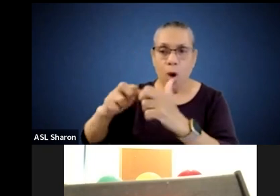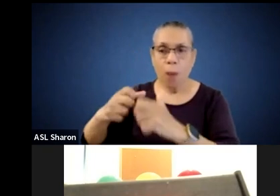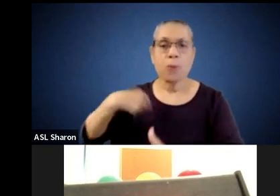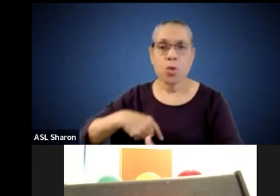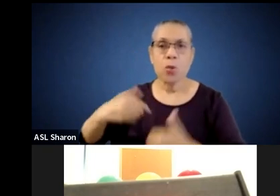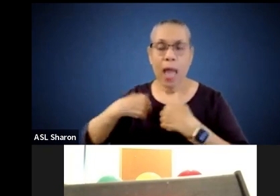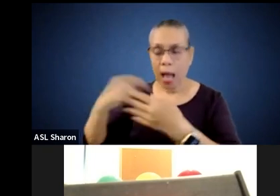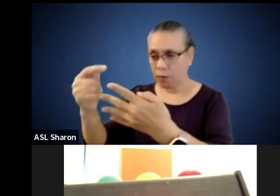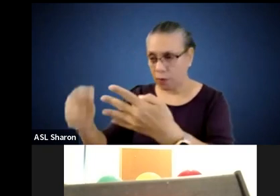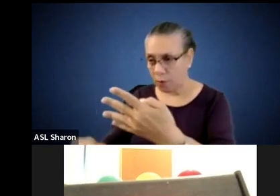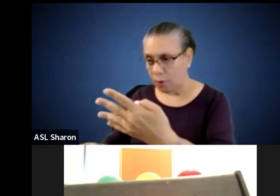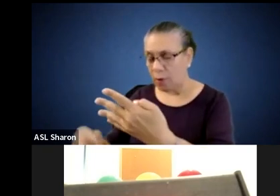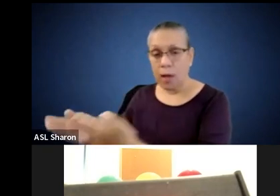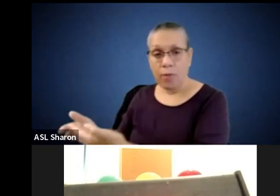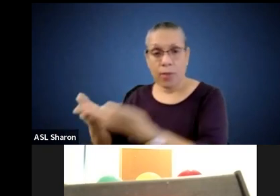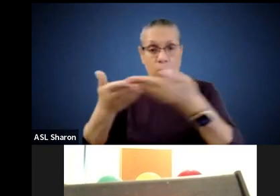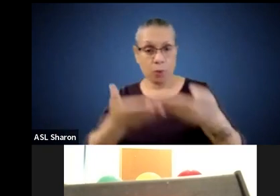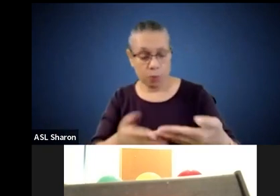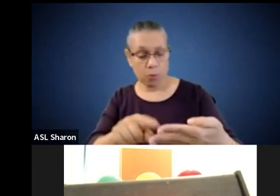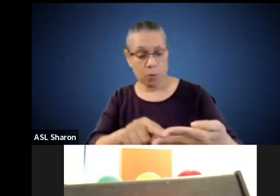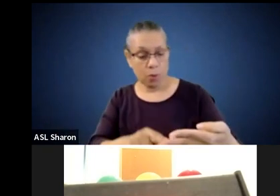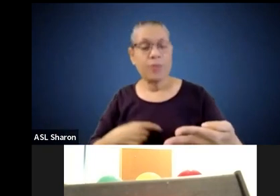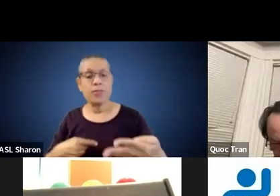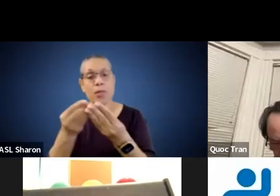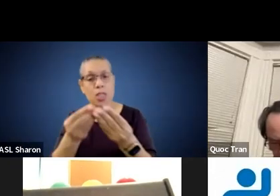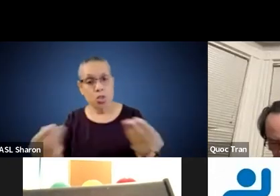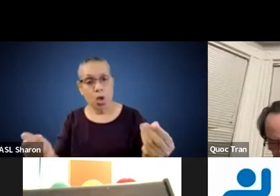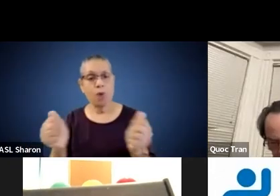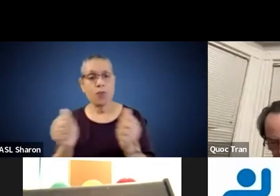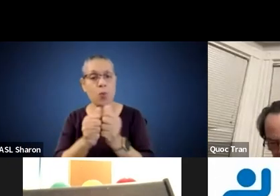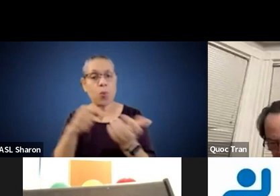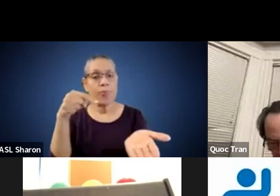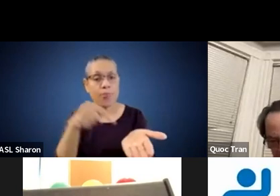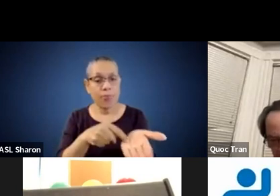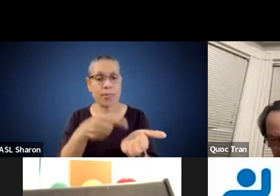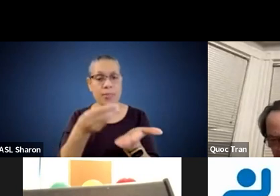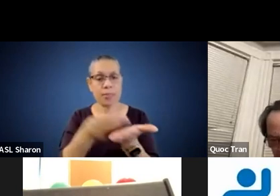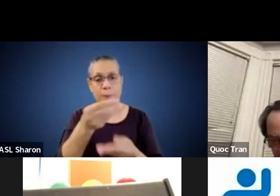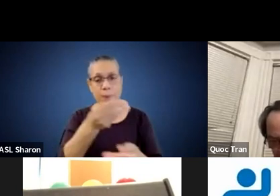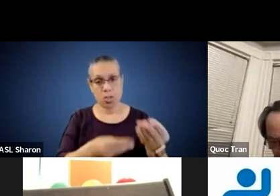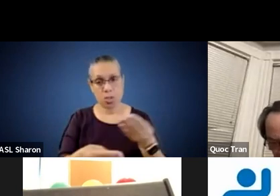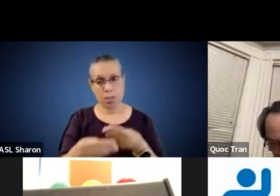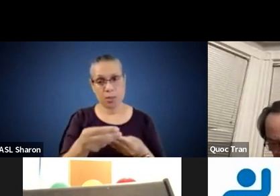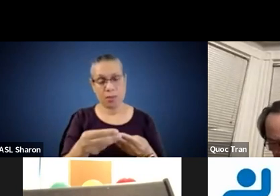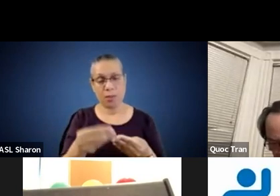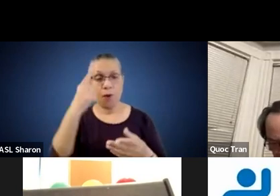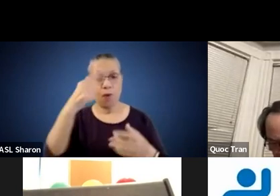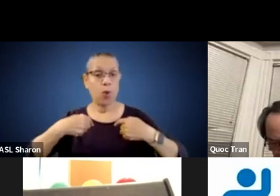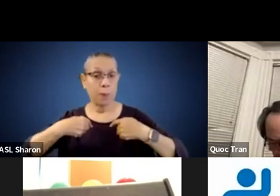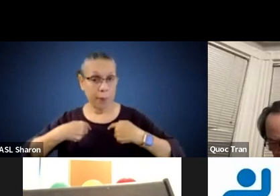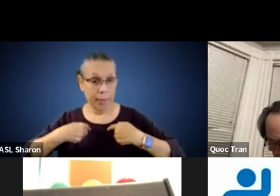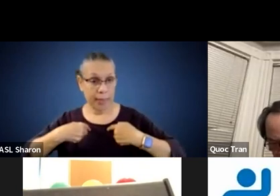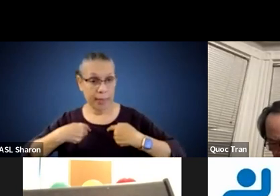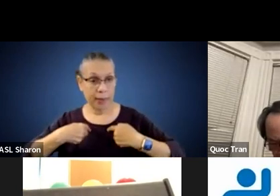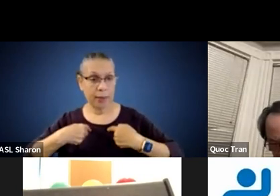that we are actually able to accomplish with this budget that superintendent has set forth so for me this evening